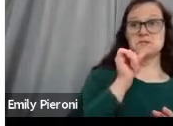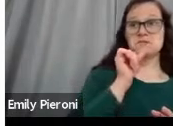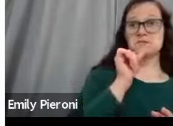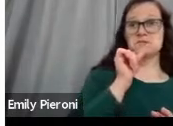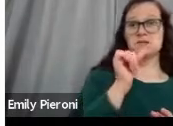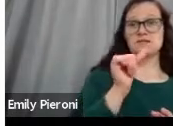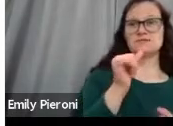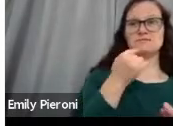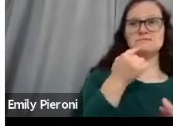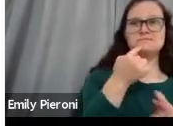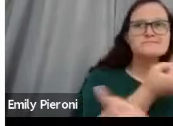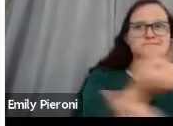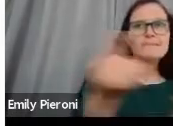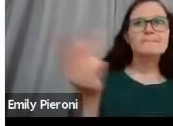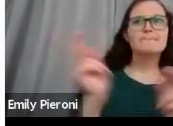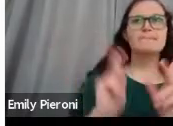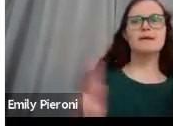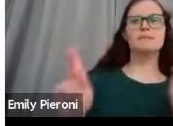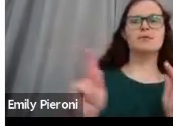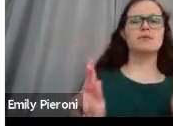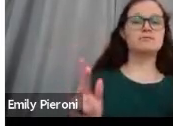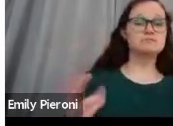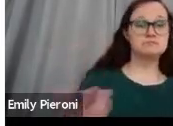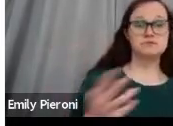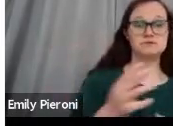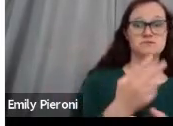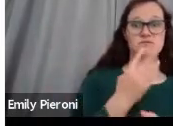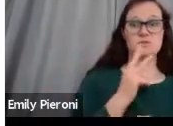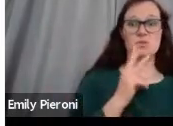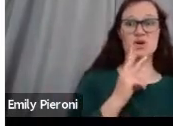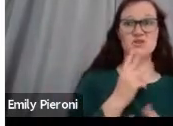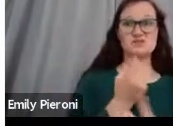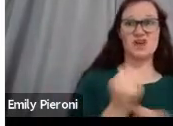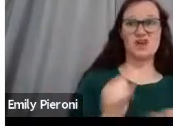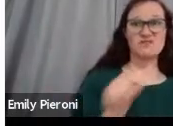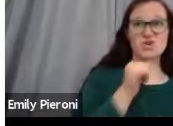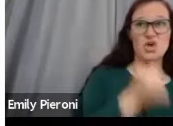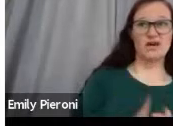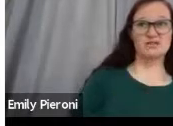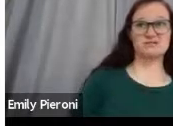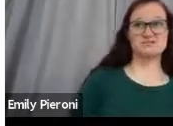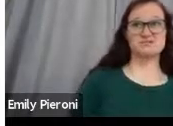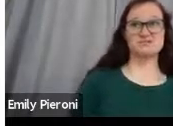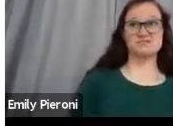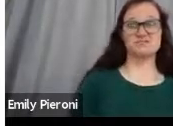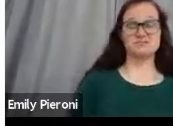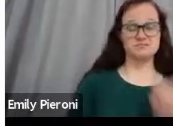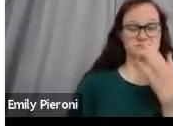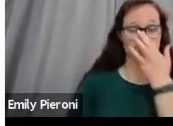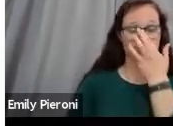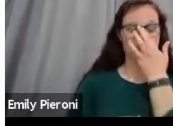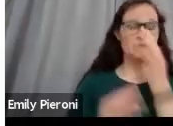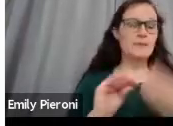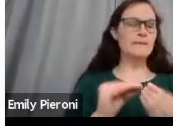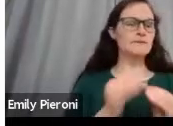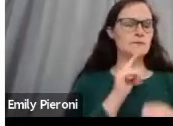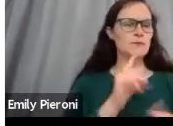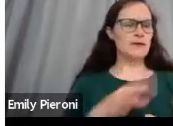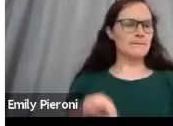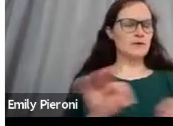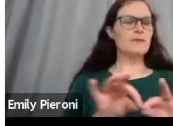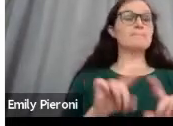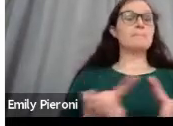what they want to know. Is the water safe? So the data is important, but our job